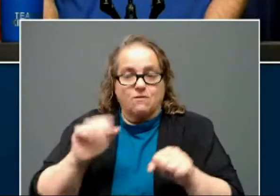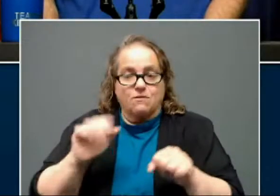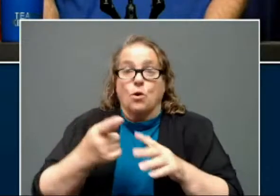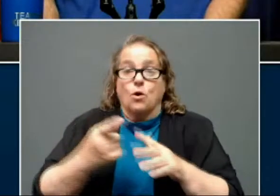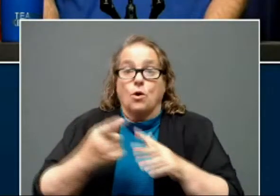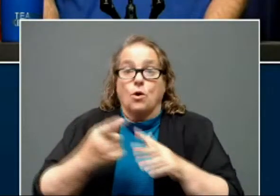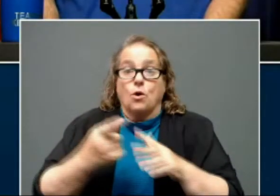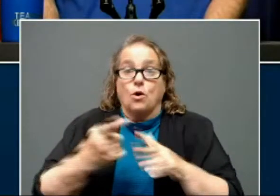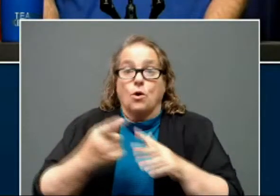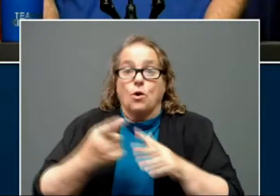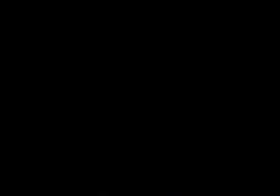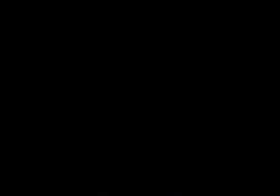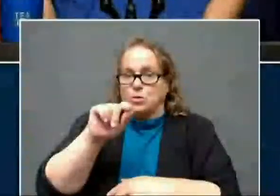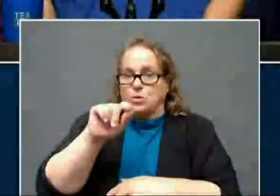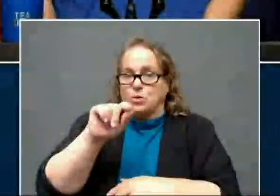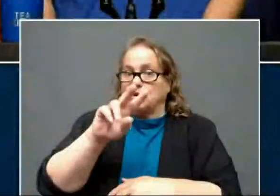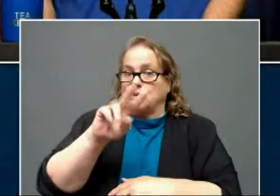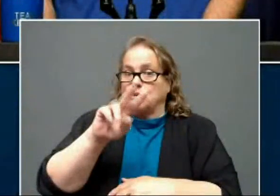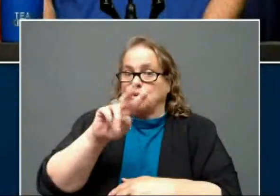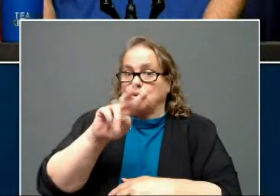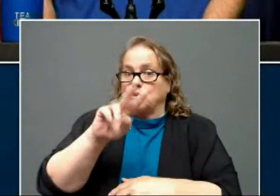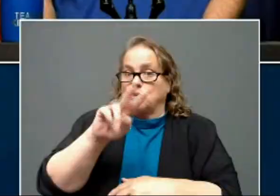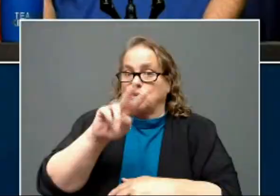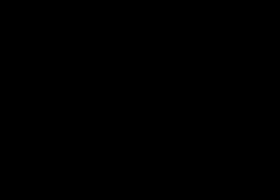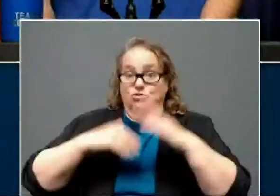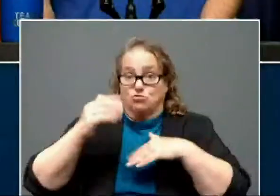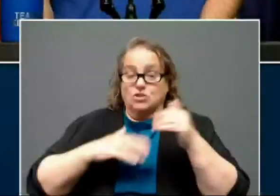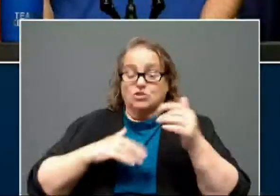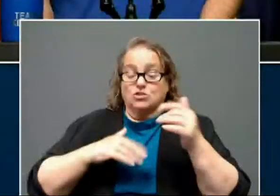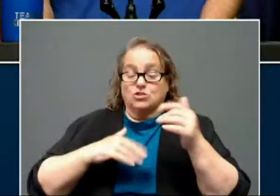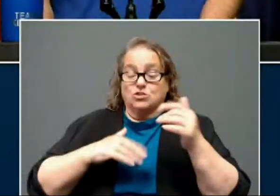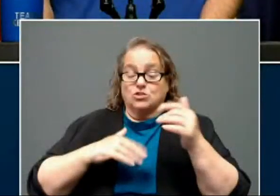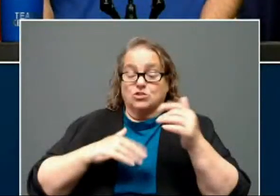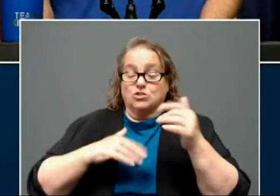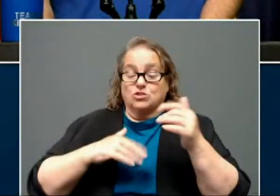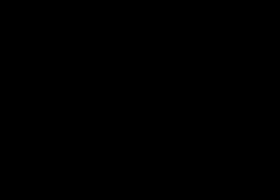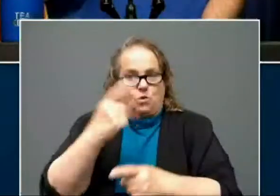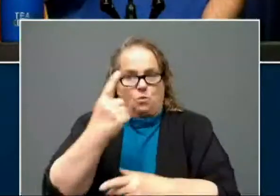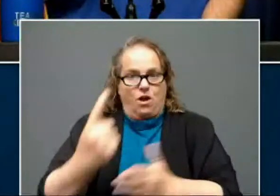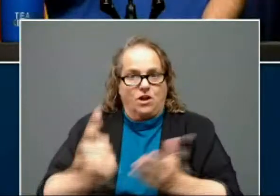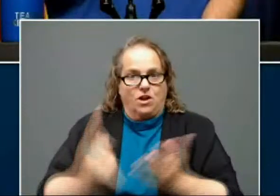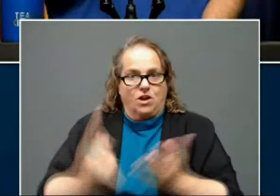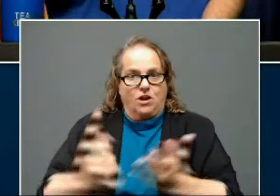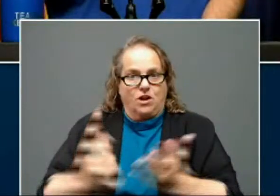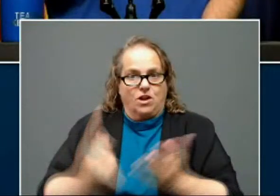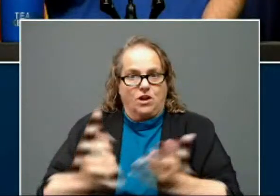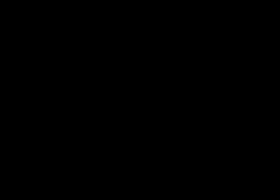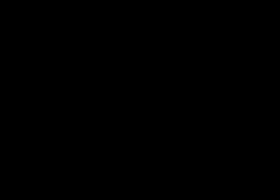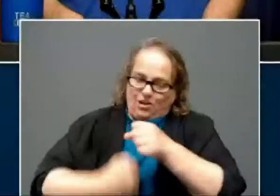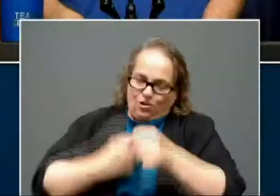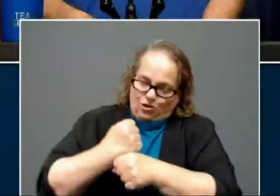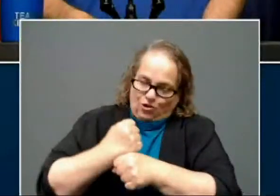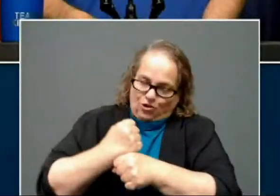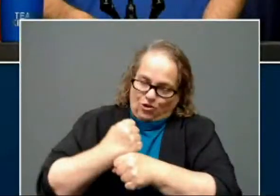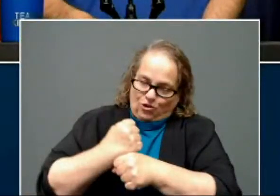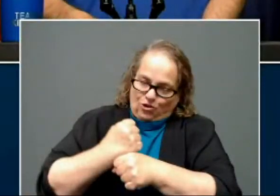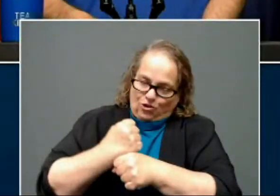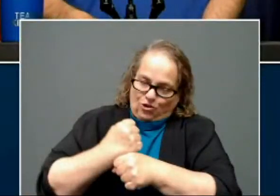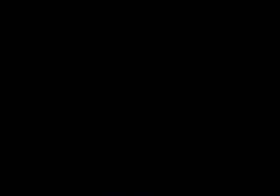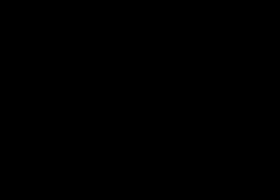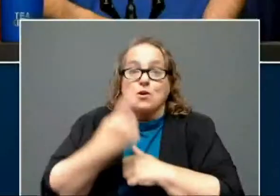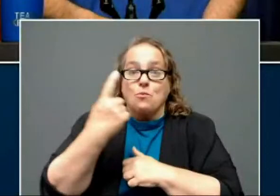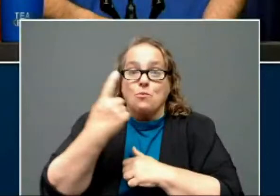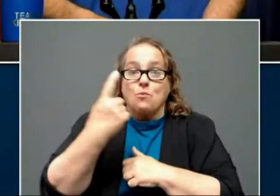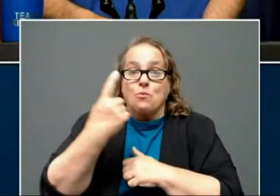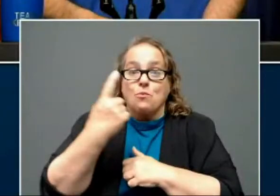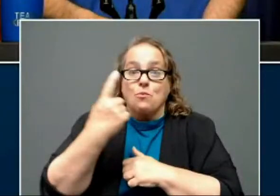with construction expected to be completed in 1 year. To everyone at KCC Manufacturing, thank you so much. This is